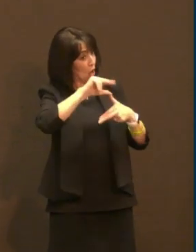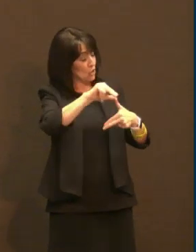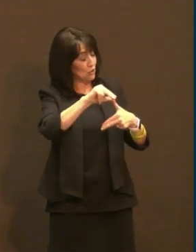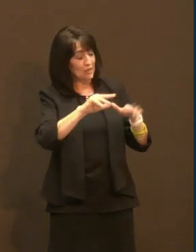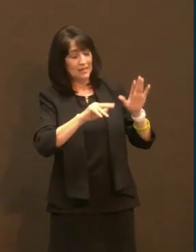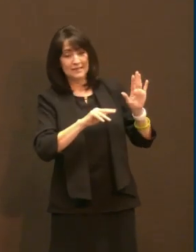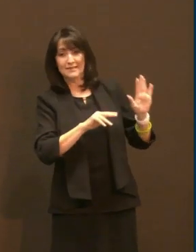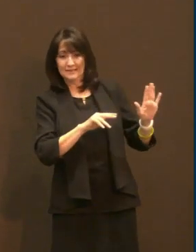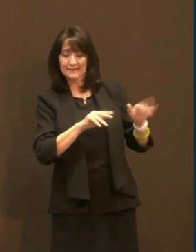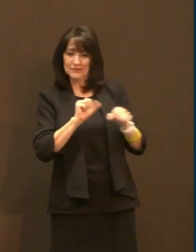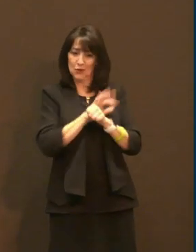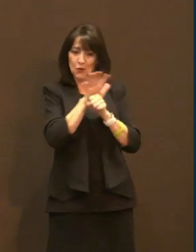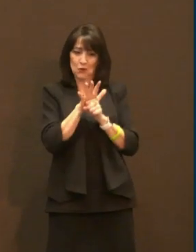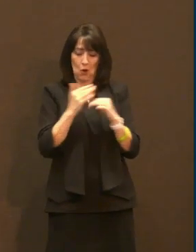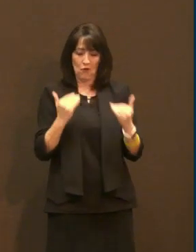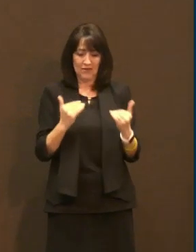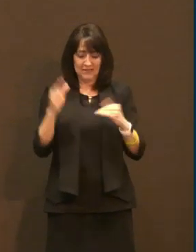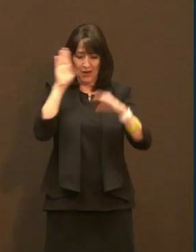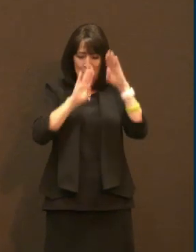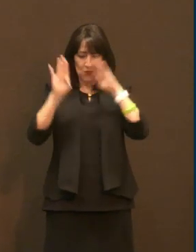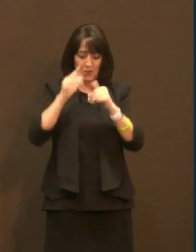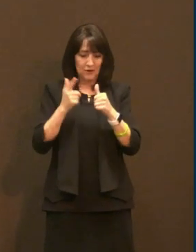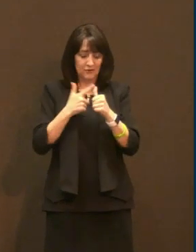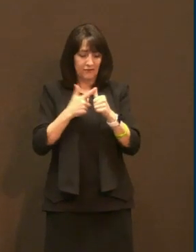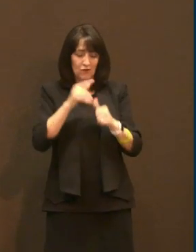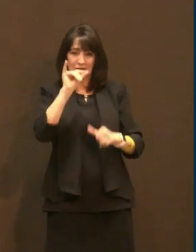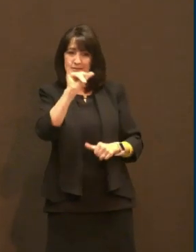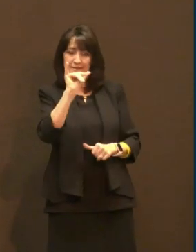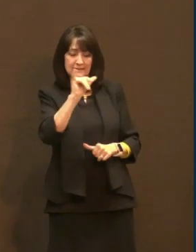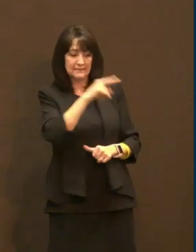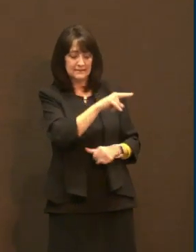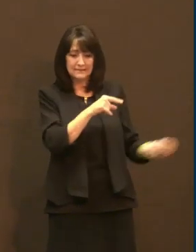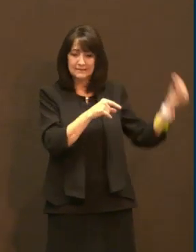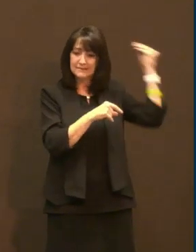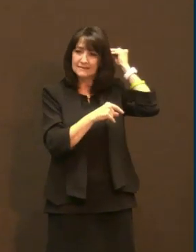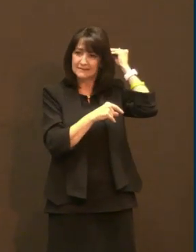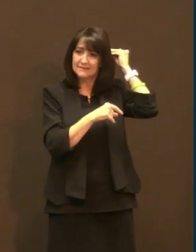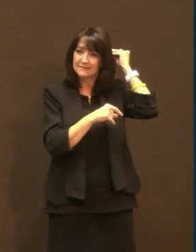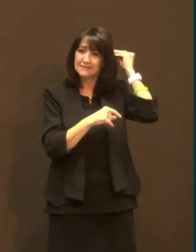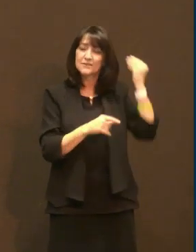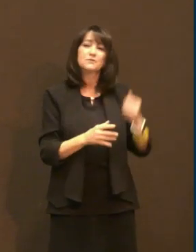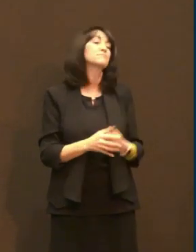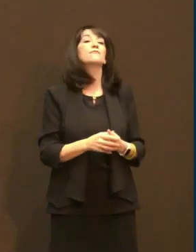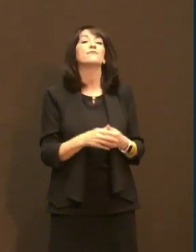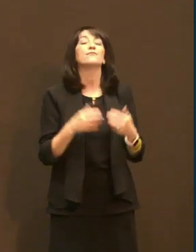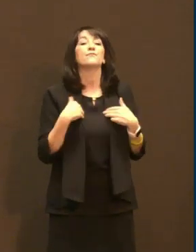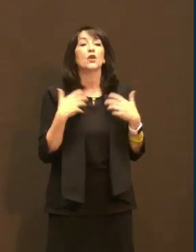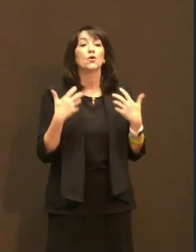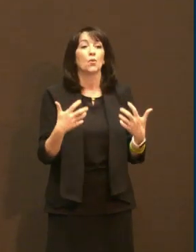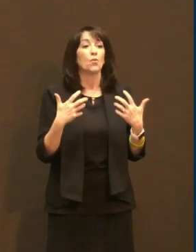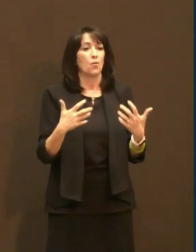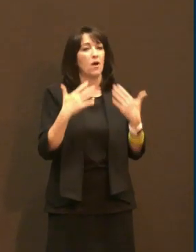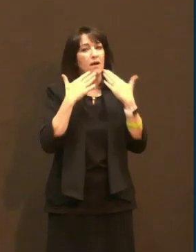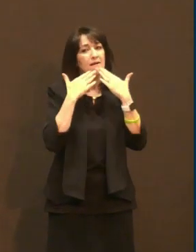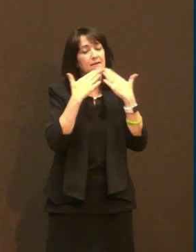Goodness gracious. Well, I just want to thank all the frontline workers out there. We've